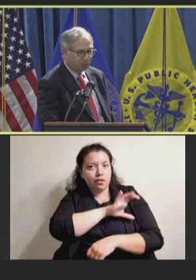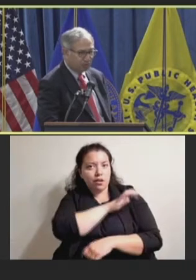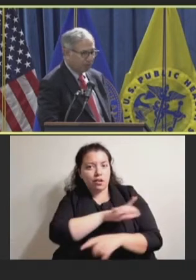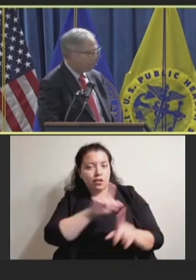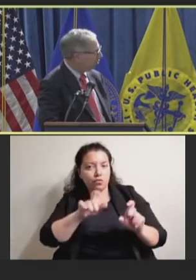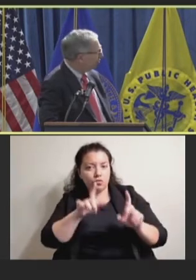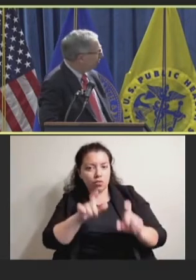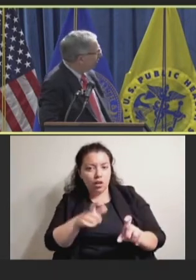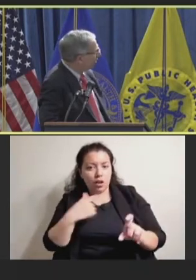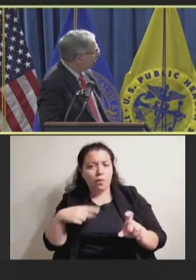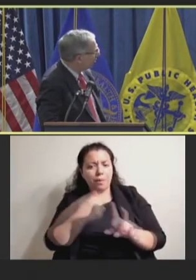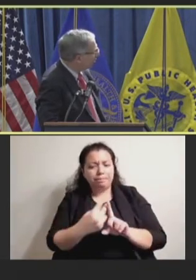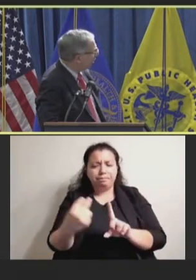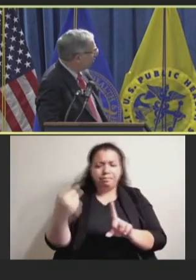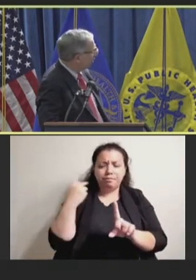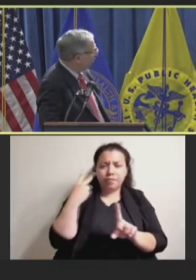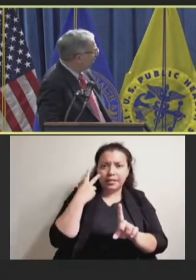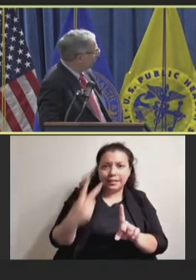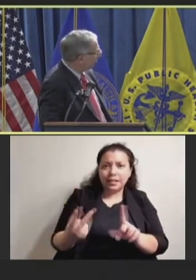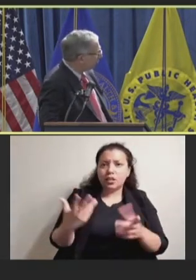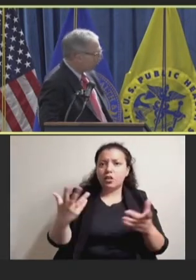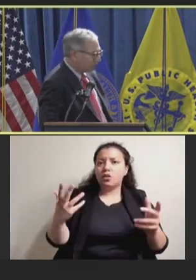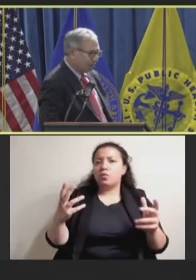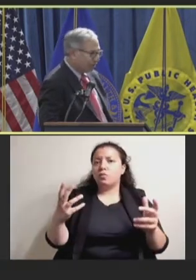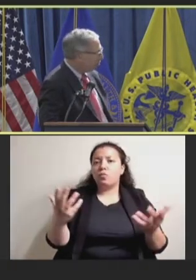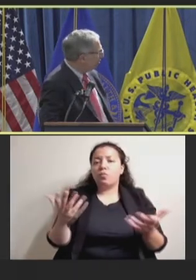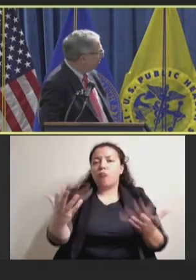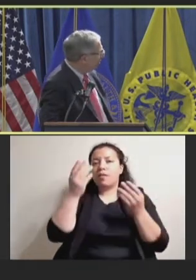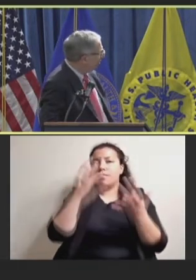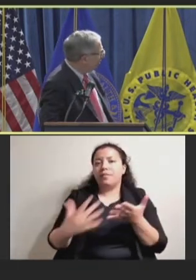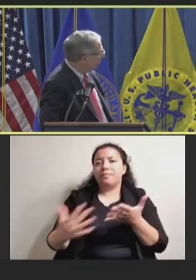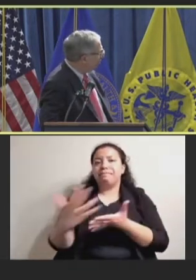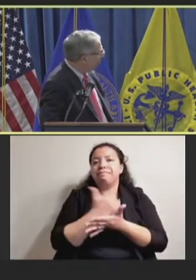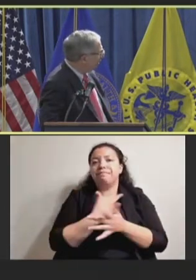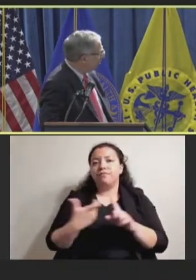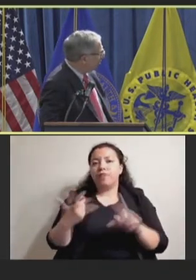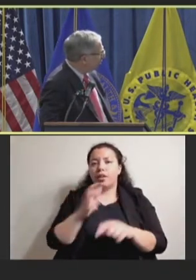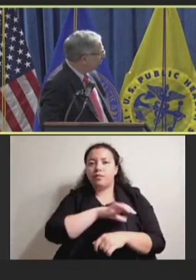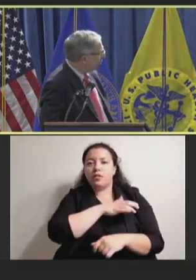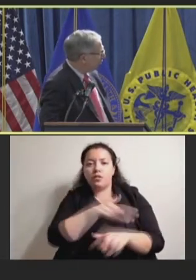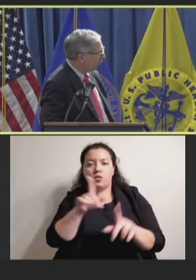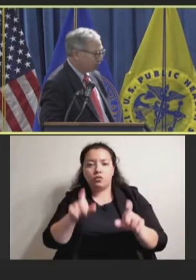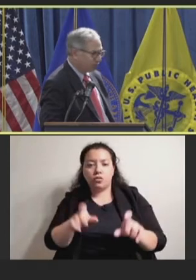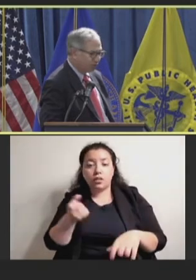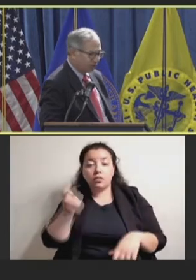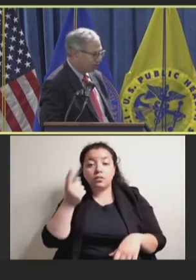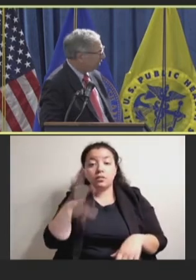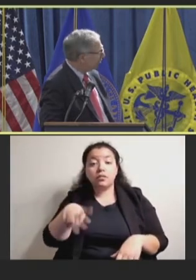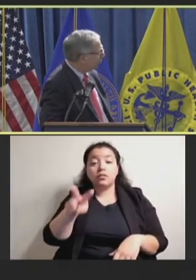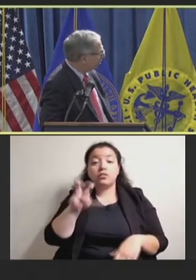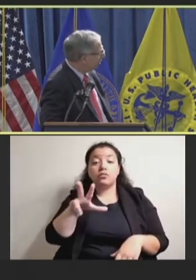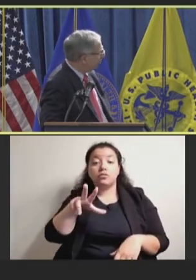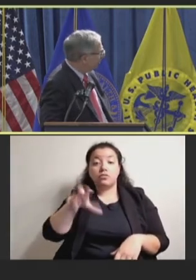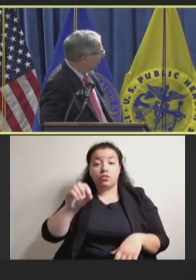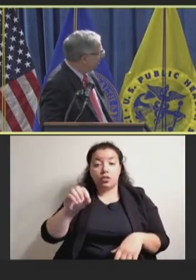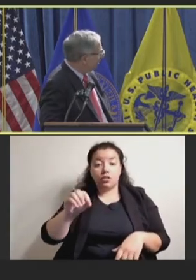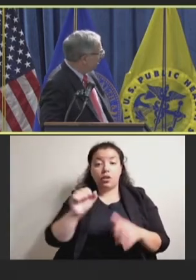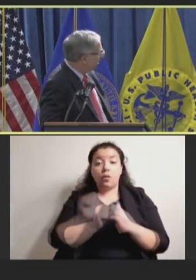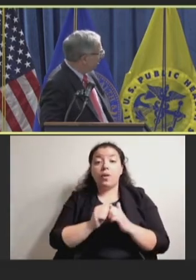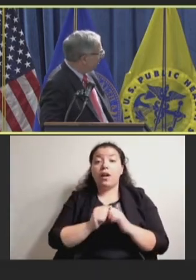could gather from vaccine clinical trials. And in 230 US-based clinical trials with over 200,000